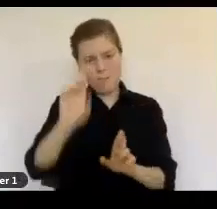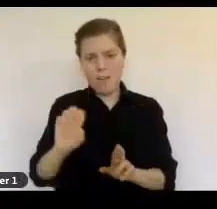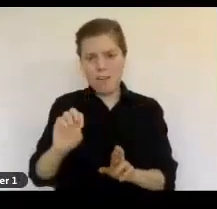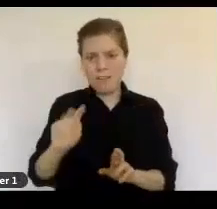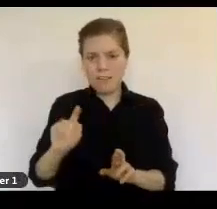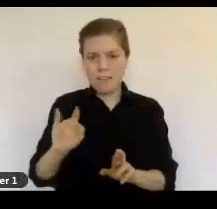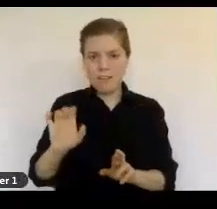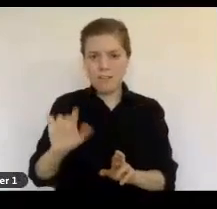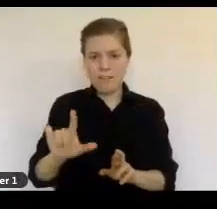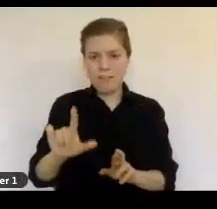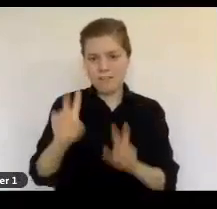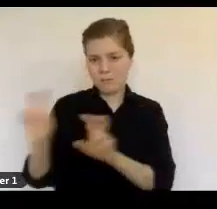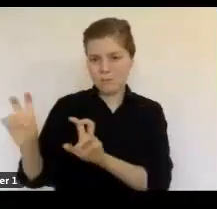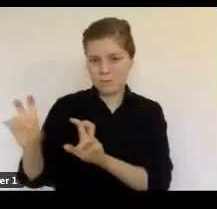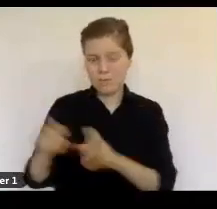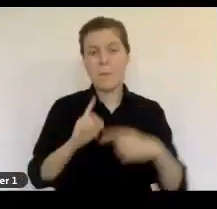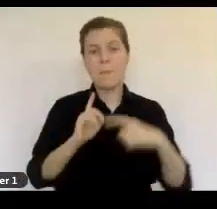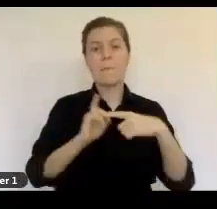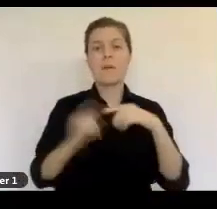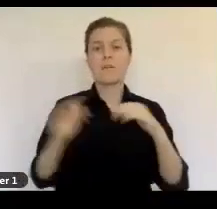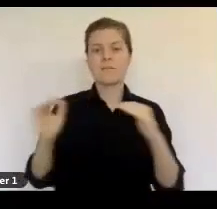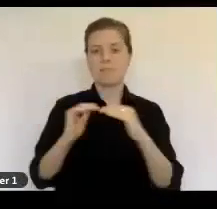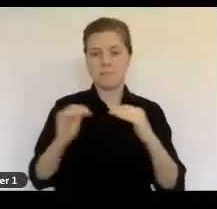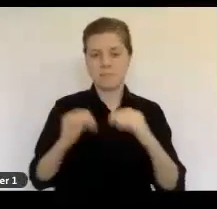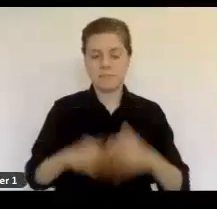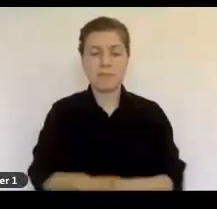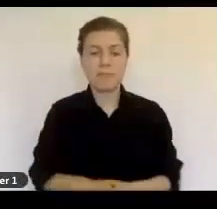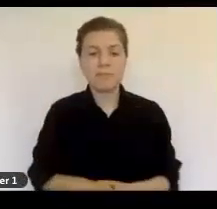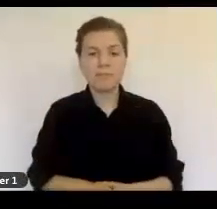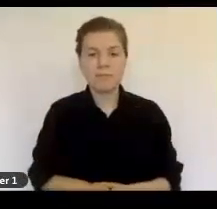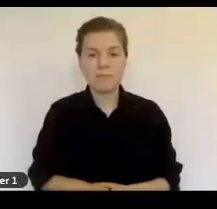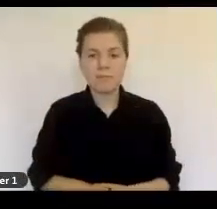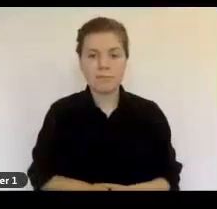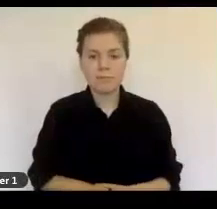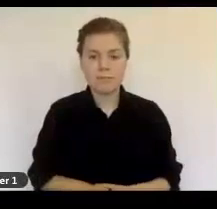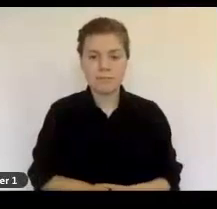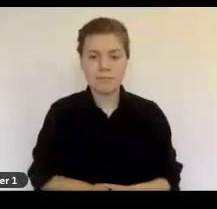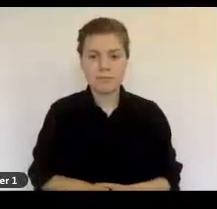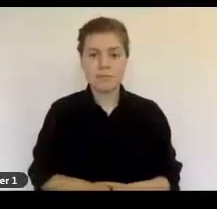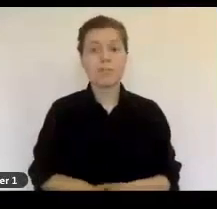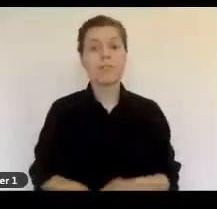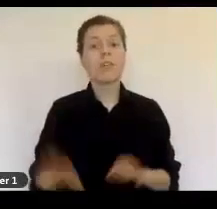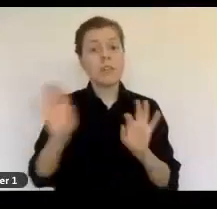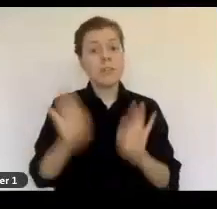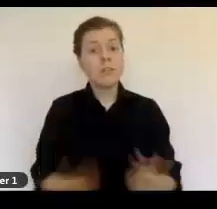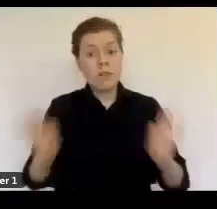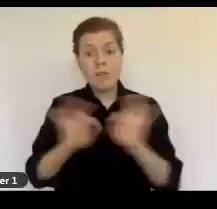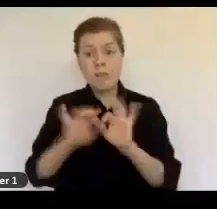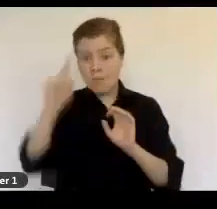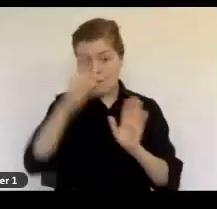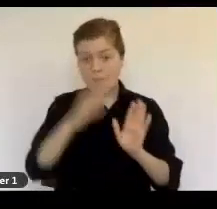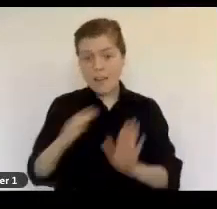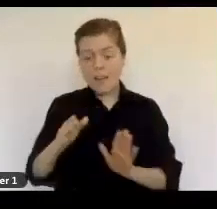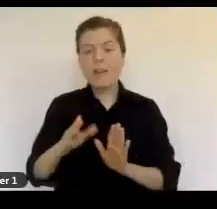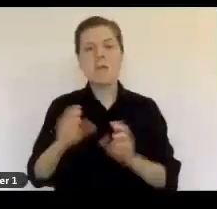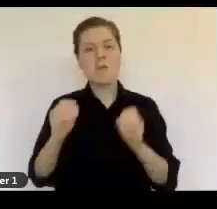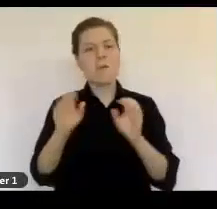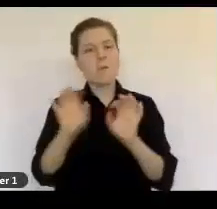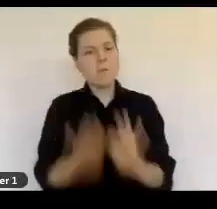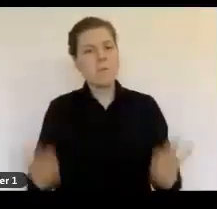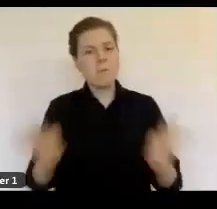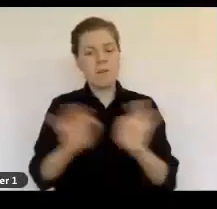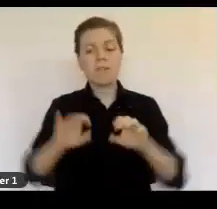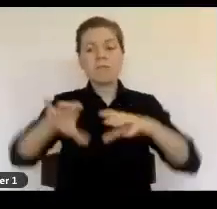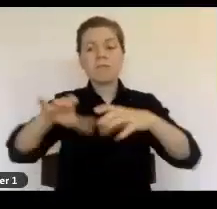the ethical issues that arise in emergencies is before they arise. And so one really important thing about equity